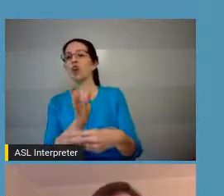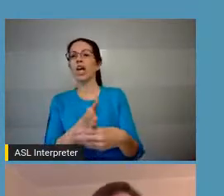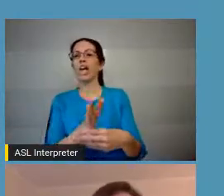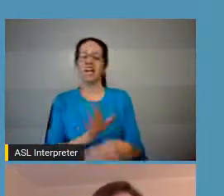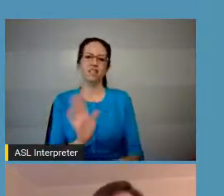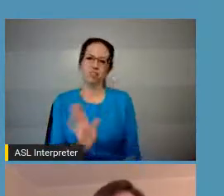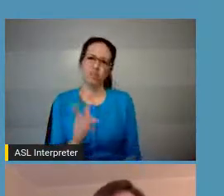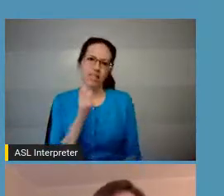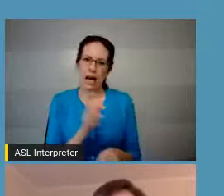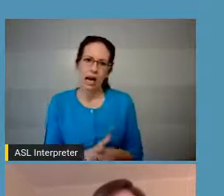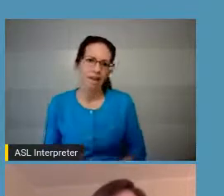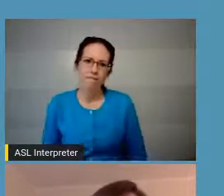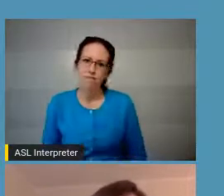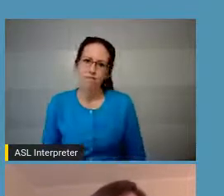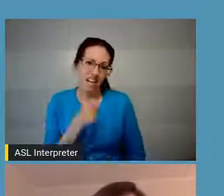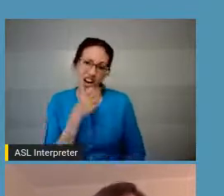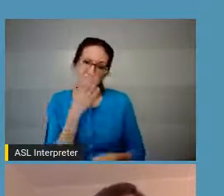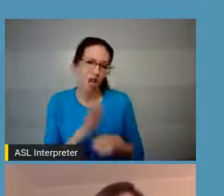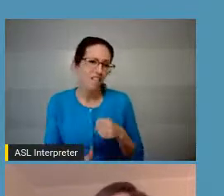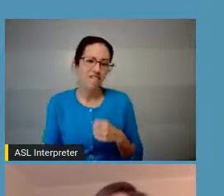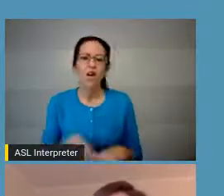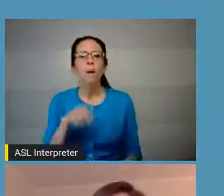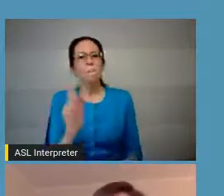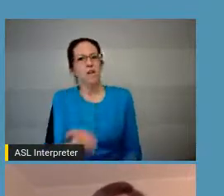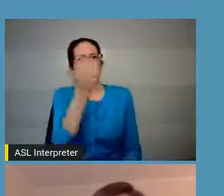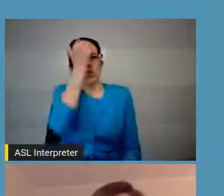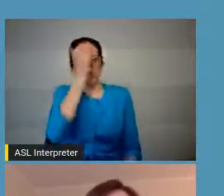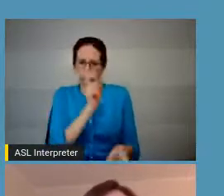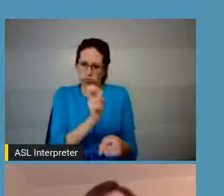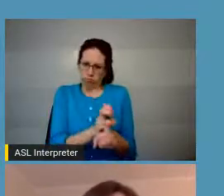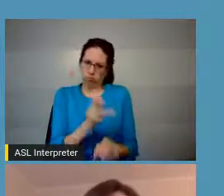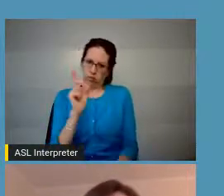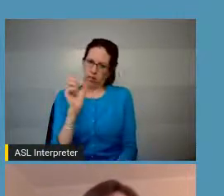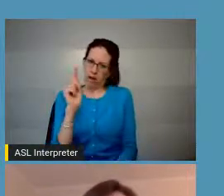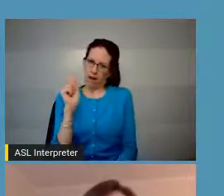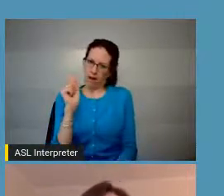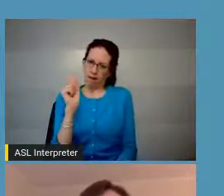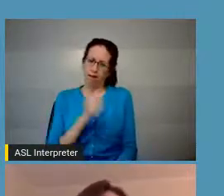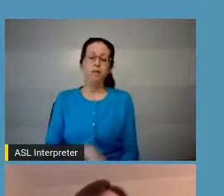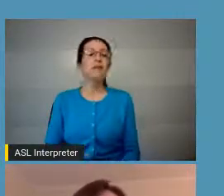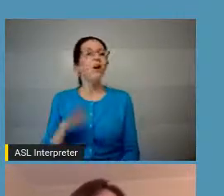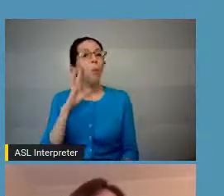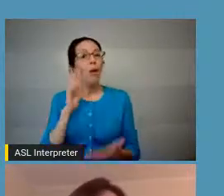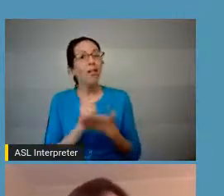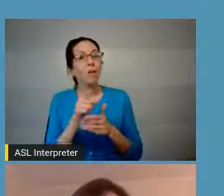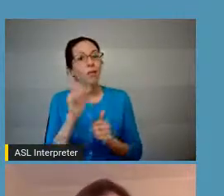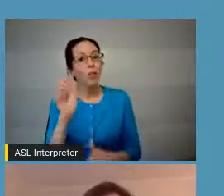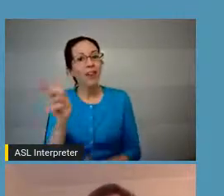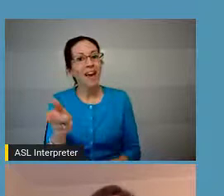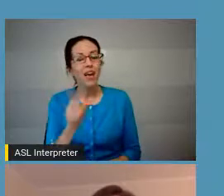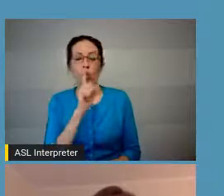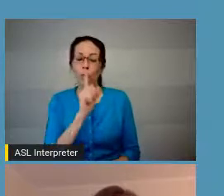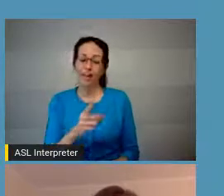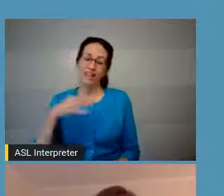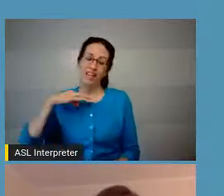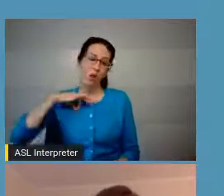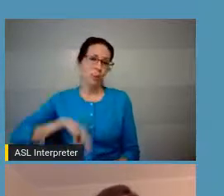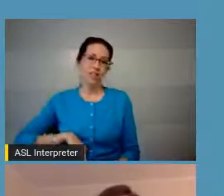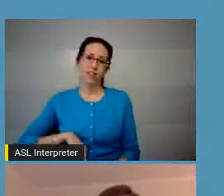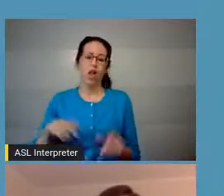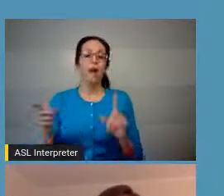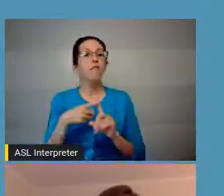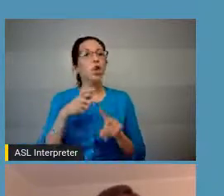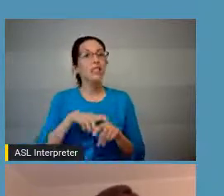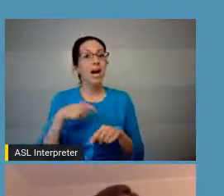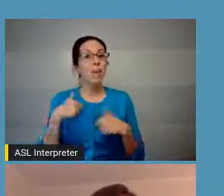collect data. That's going to help you in a lot of other ways. It's really useful. The first time I did that, the first